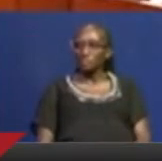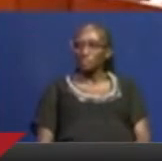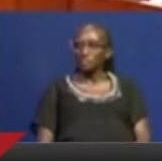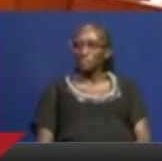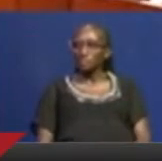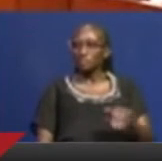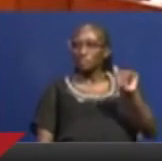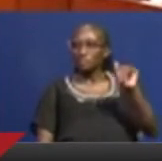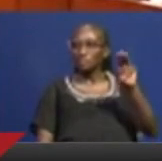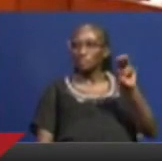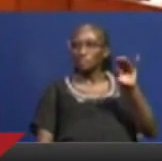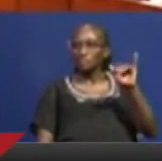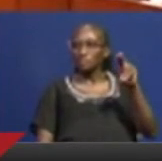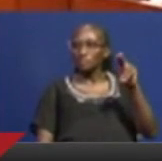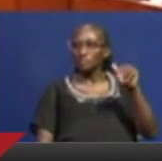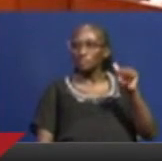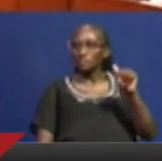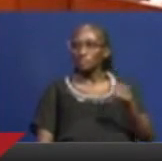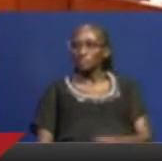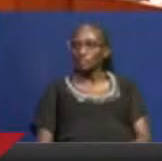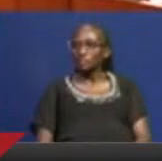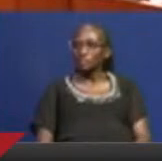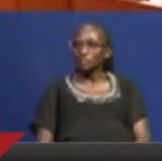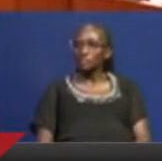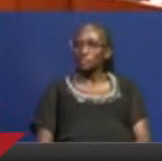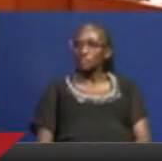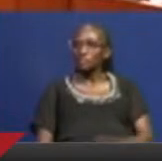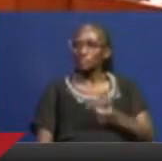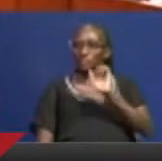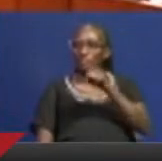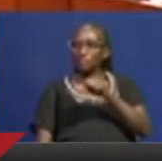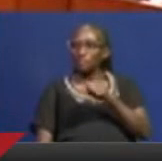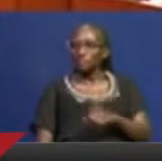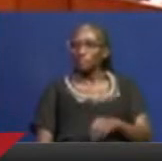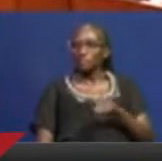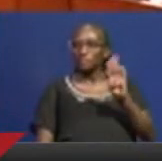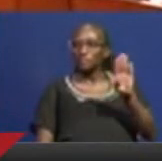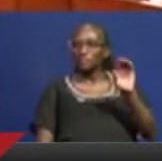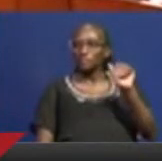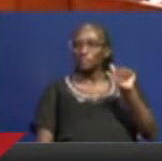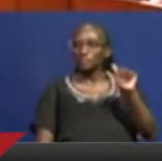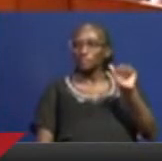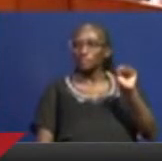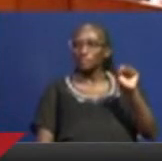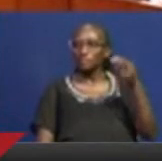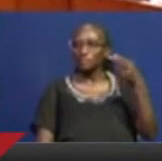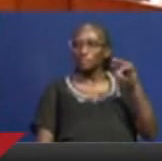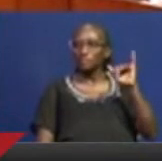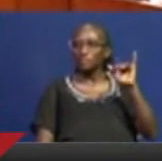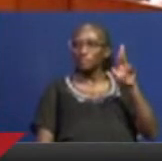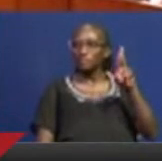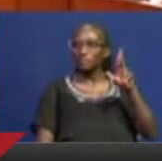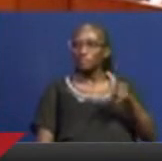Malindi Amina Laura Mnyazi. Mandera North Bashir Sheikh